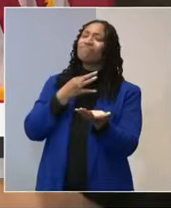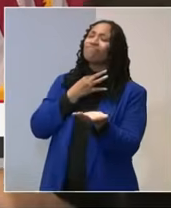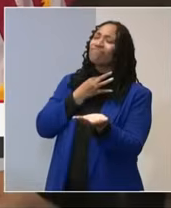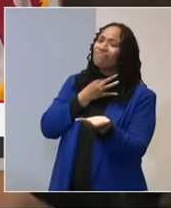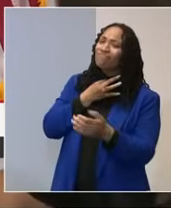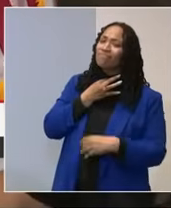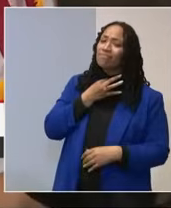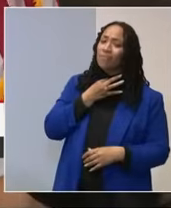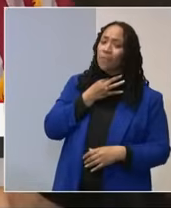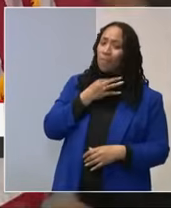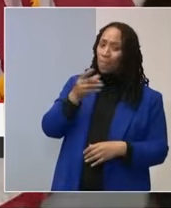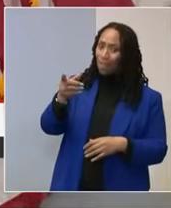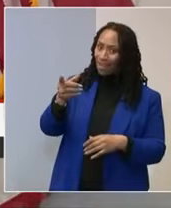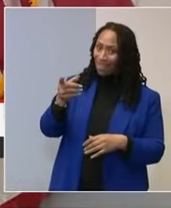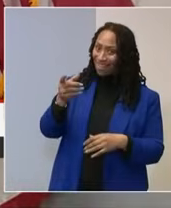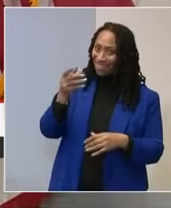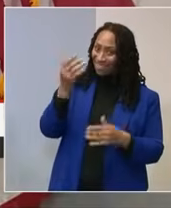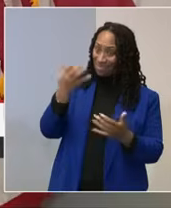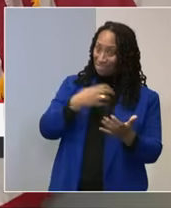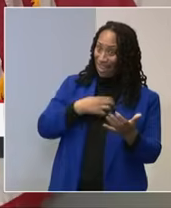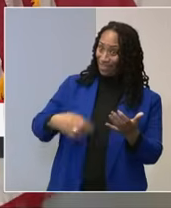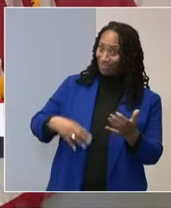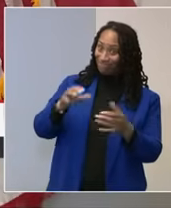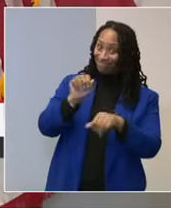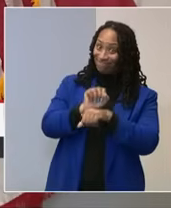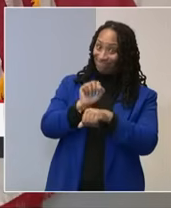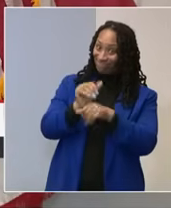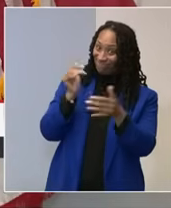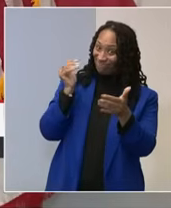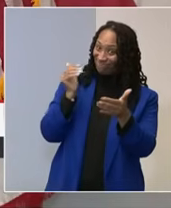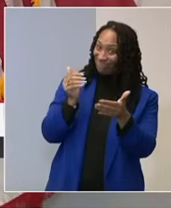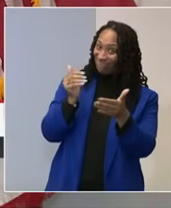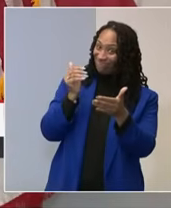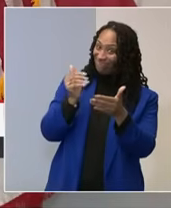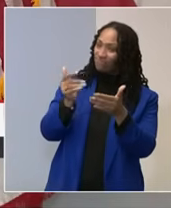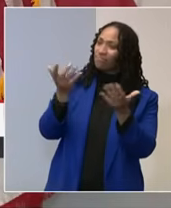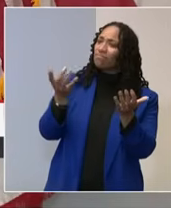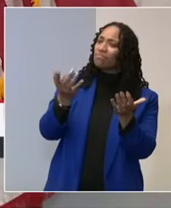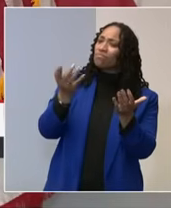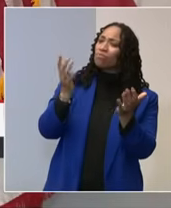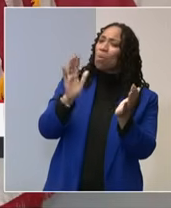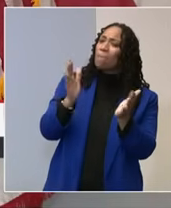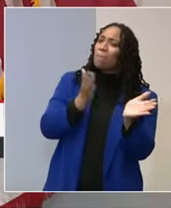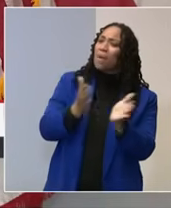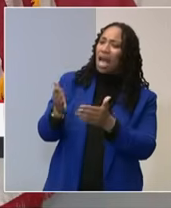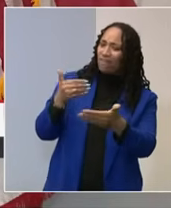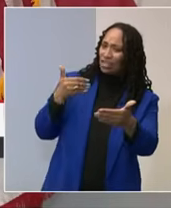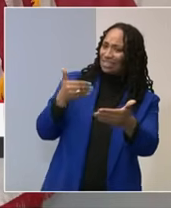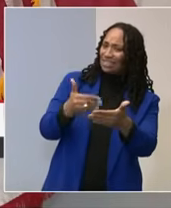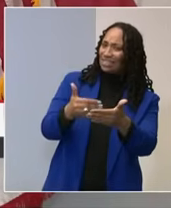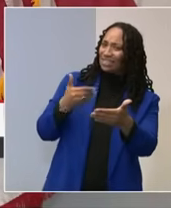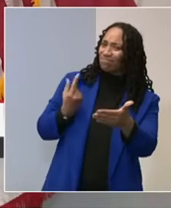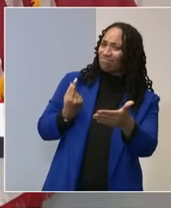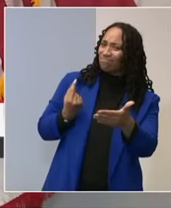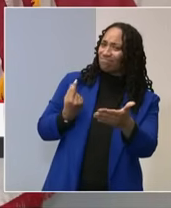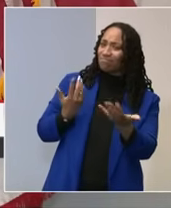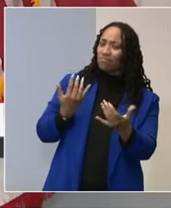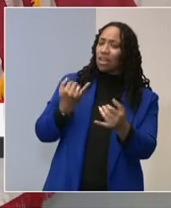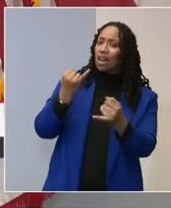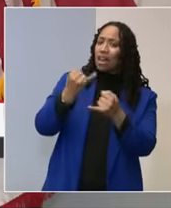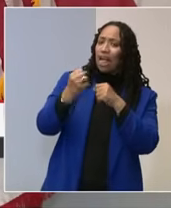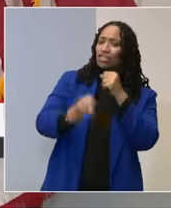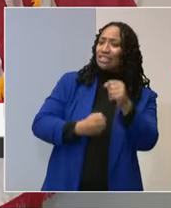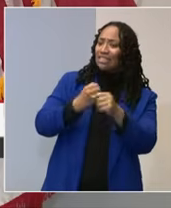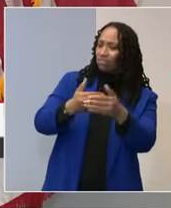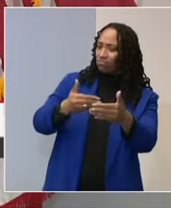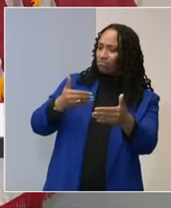of specifically? You know, what is your strategy in the final year of your mayoralty as far as getting us to the finish line,